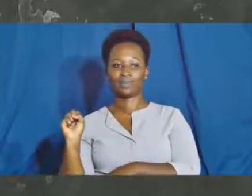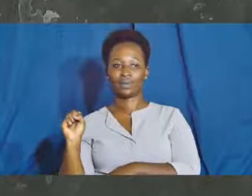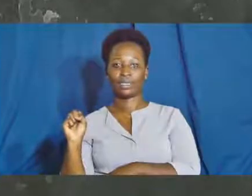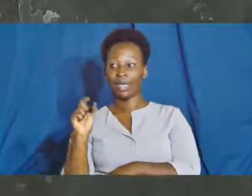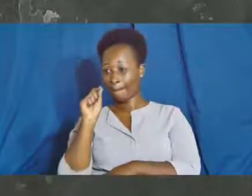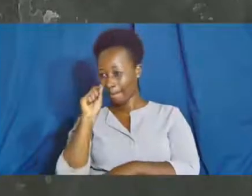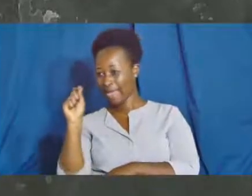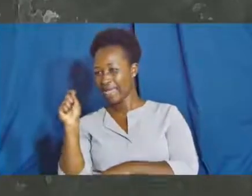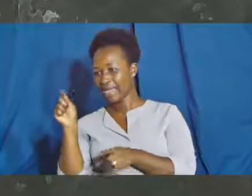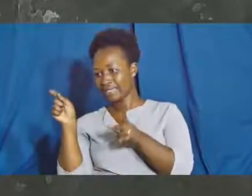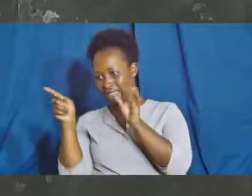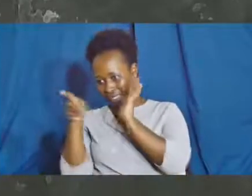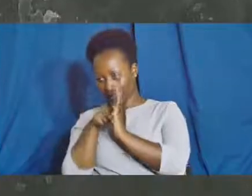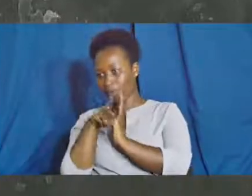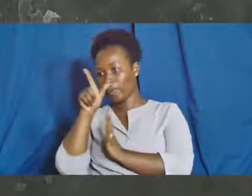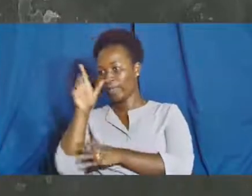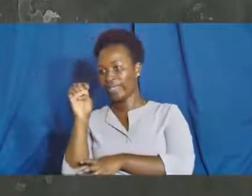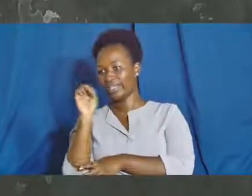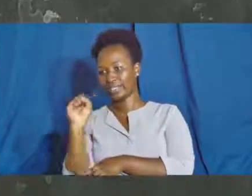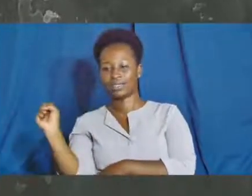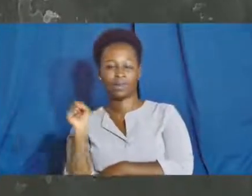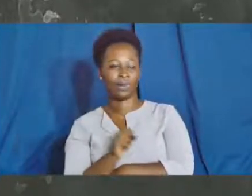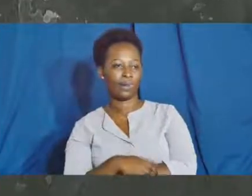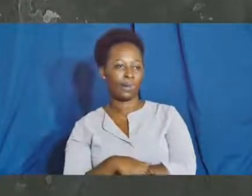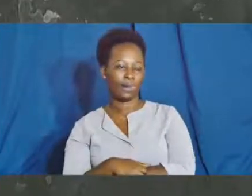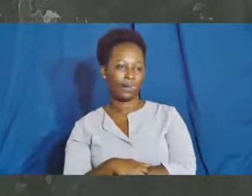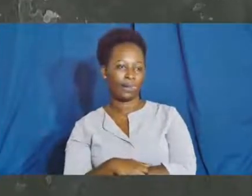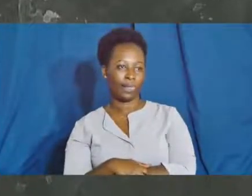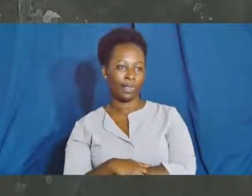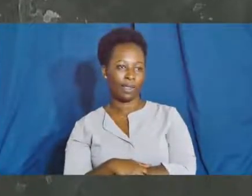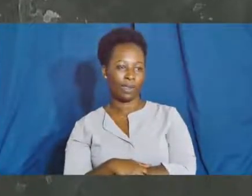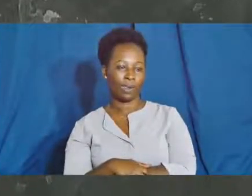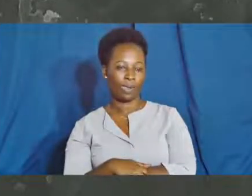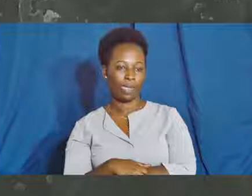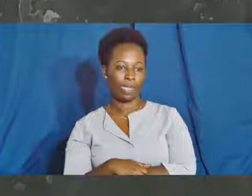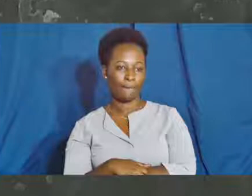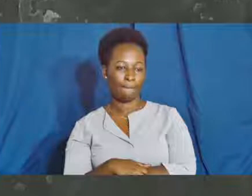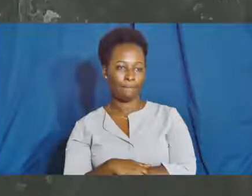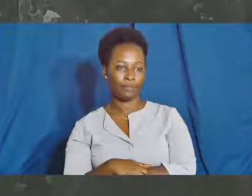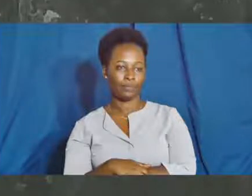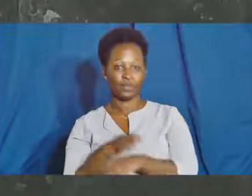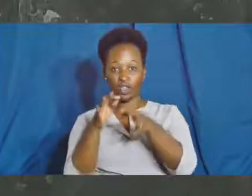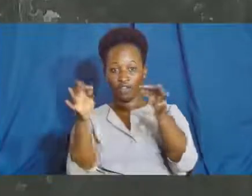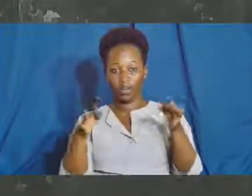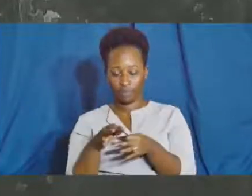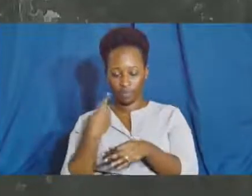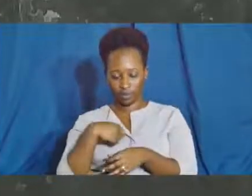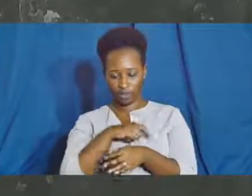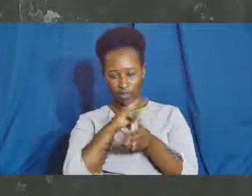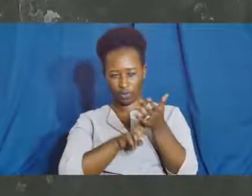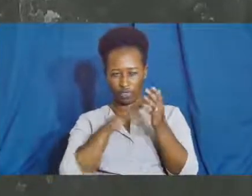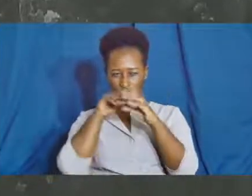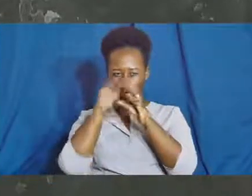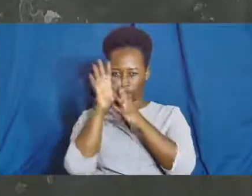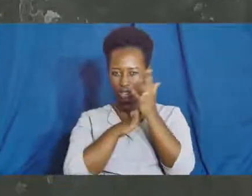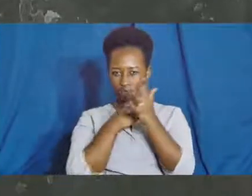this minus. Net sales minus cost of sales. Then what is the formula that we use for